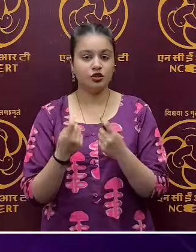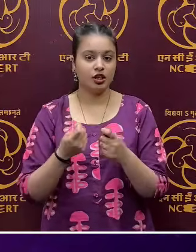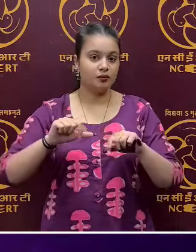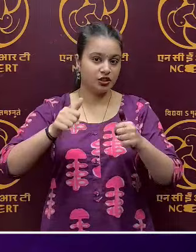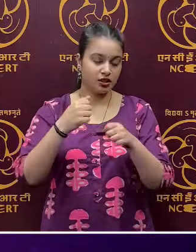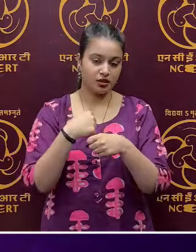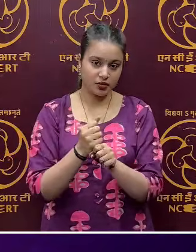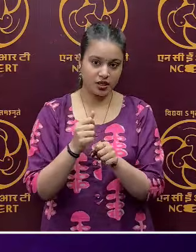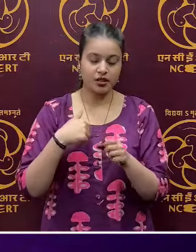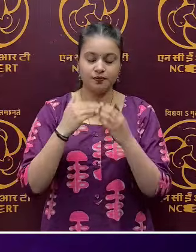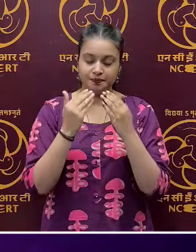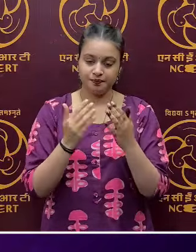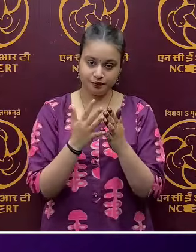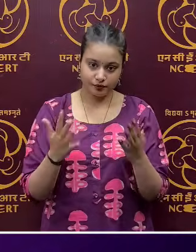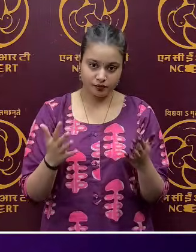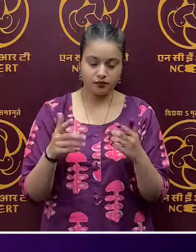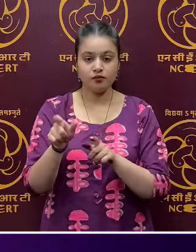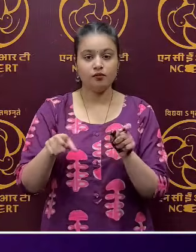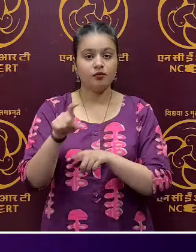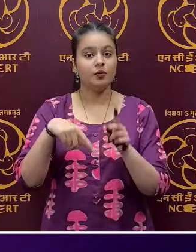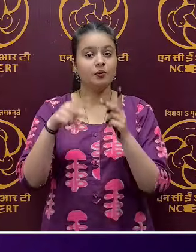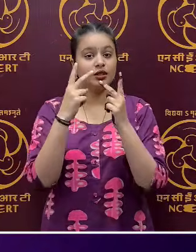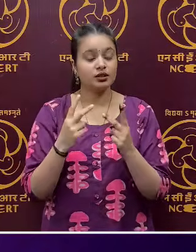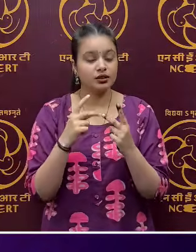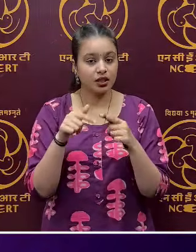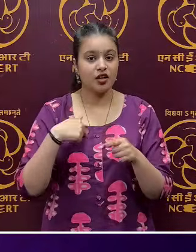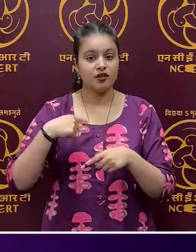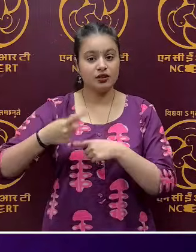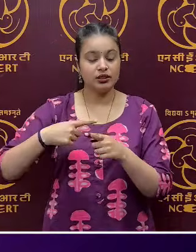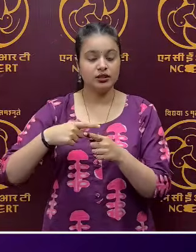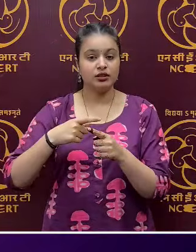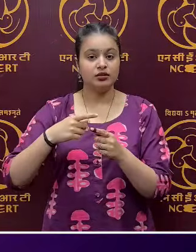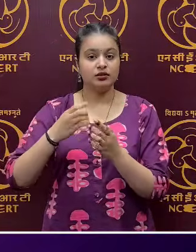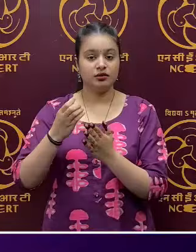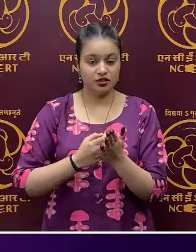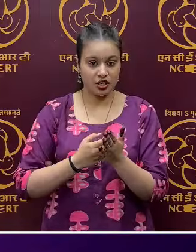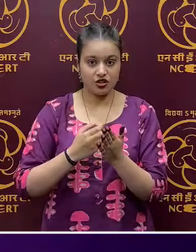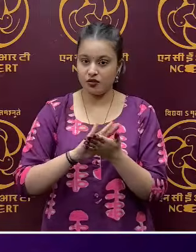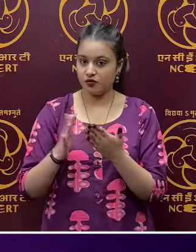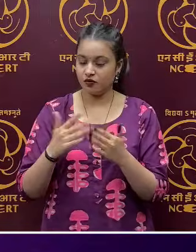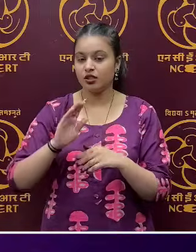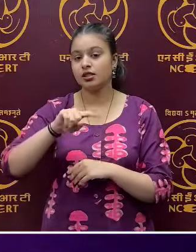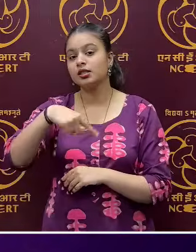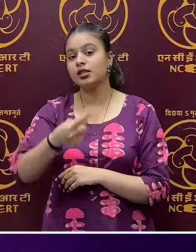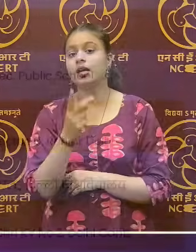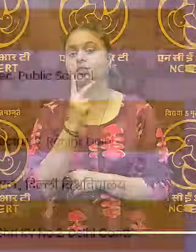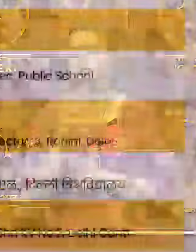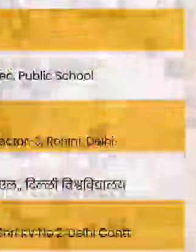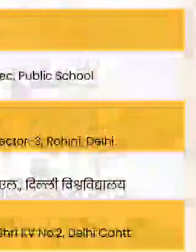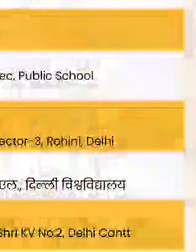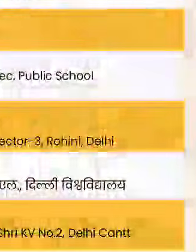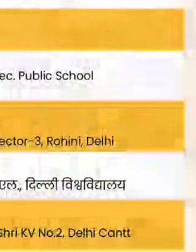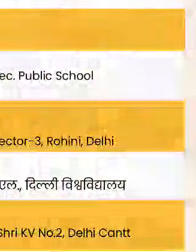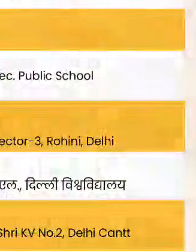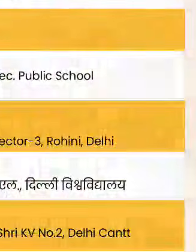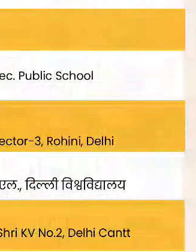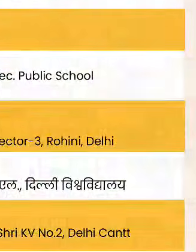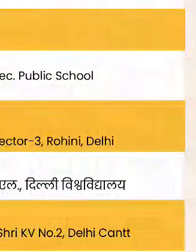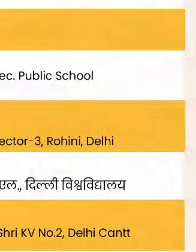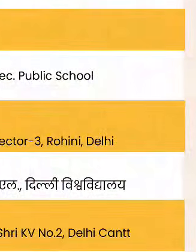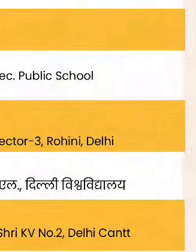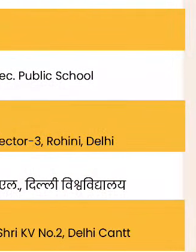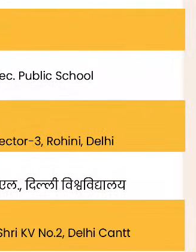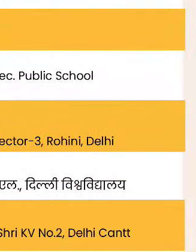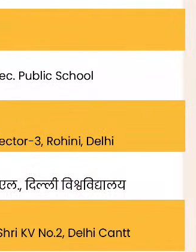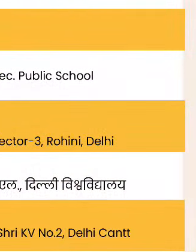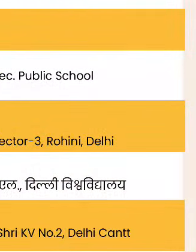Thank you so very much. So viewers, we are through with our session on virtual labs, and what's coming up next, here is a program schedule. So in a short